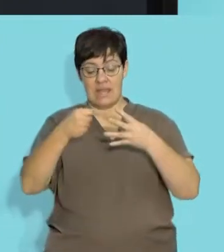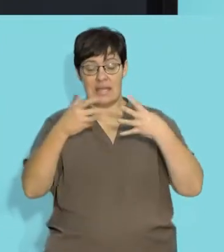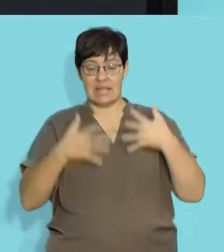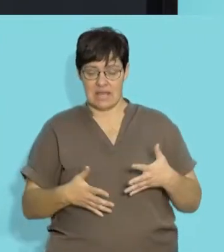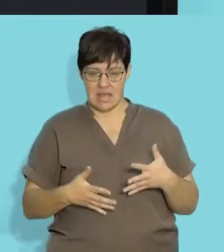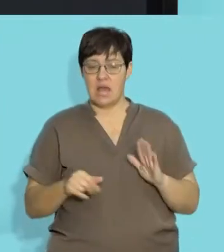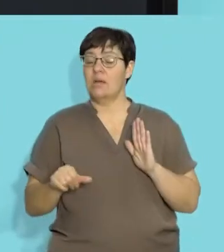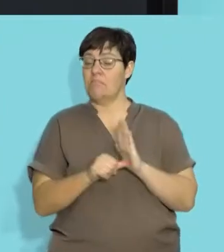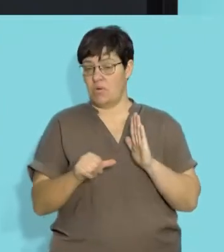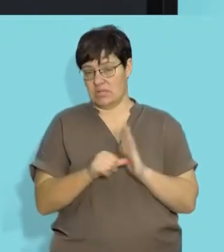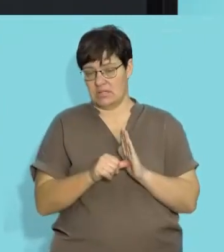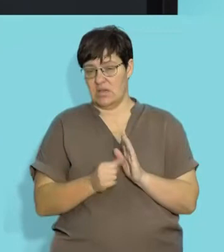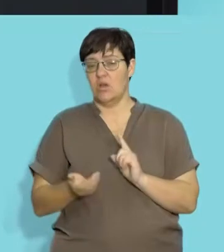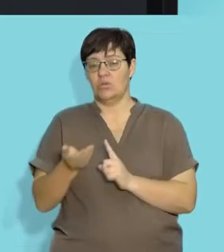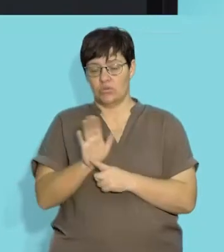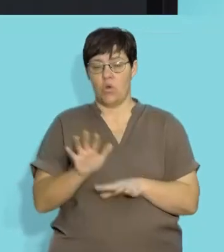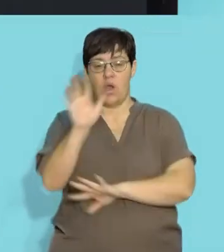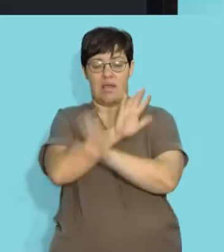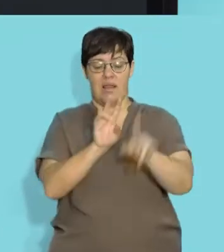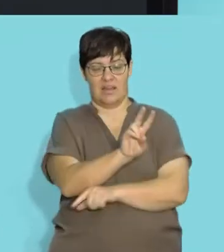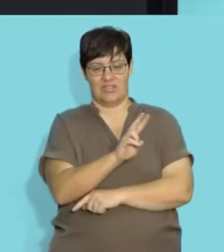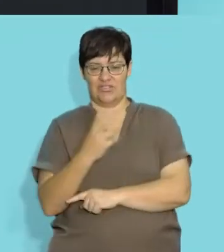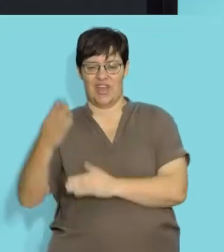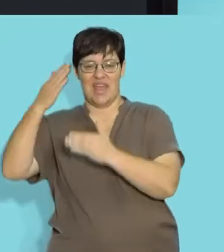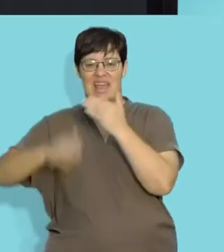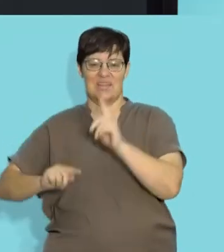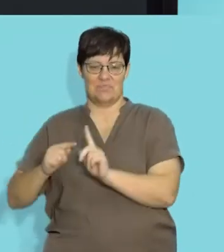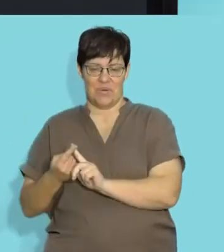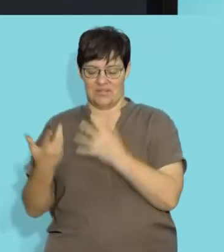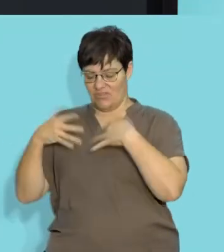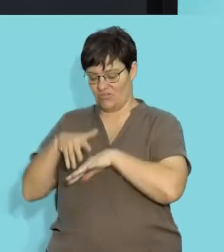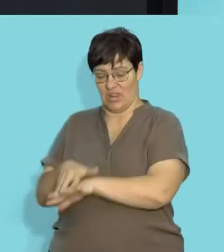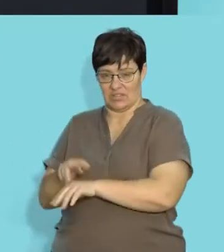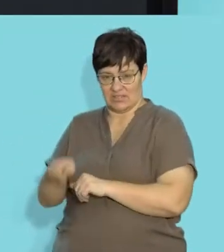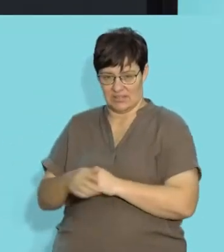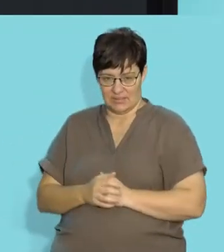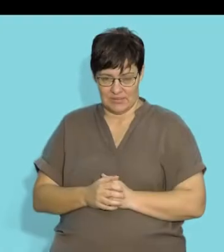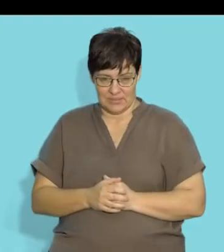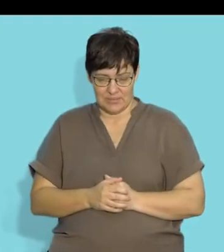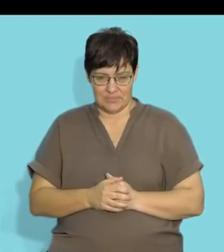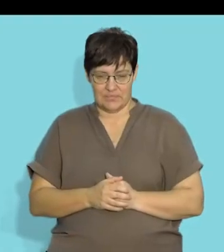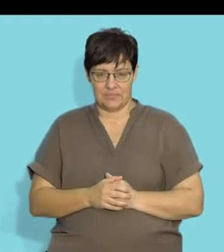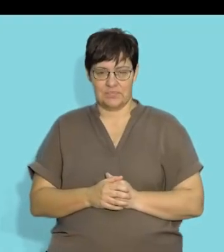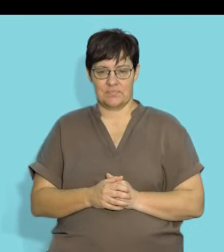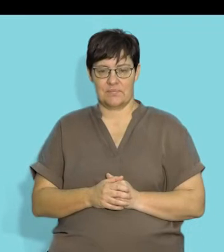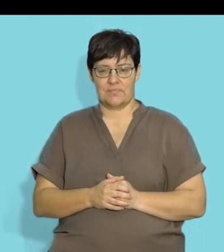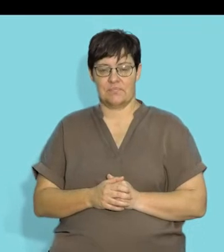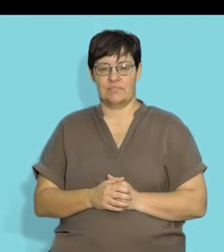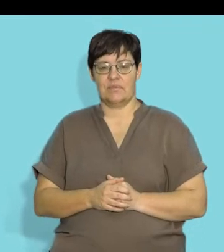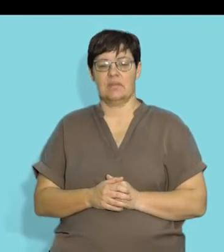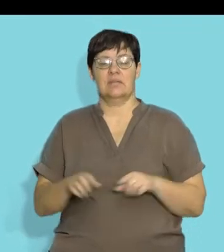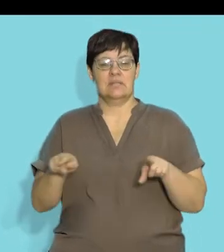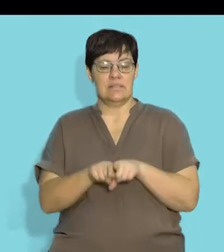the indicator, very, very important. It shows the color change at the end point of that acid-base reaction.